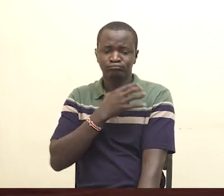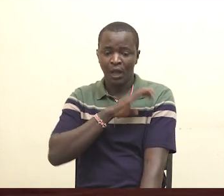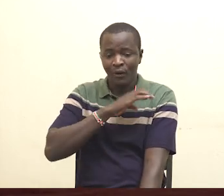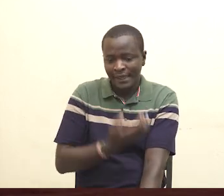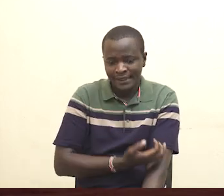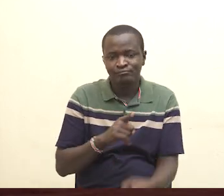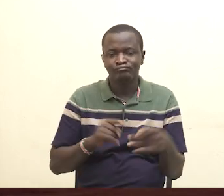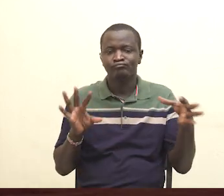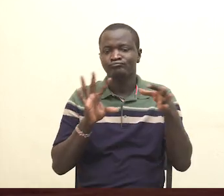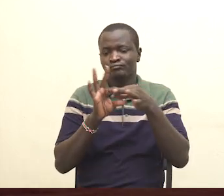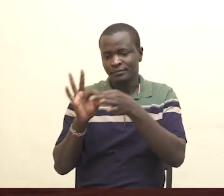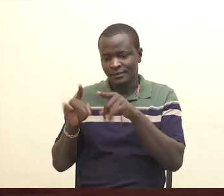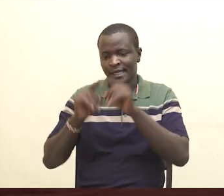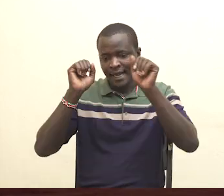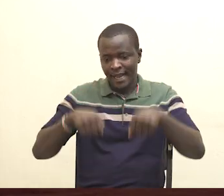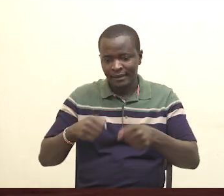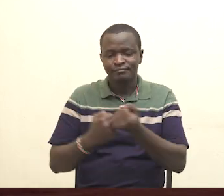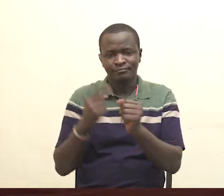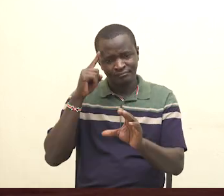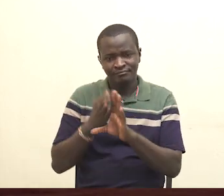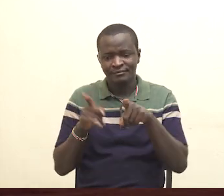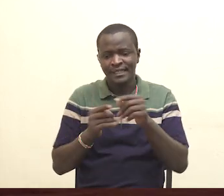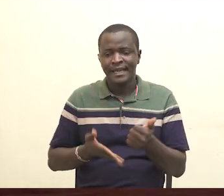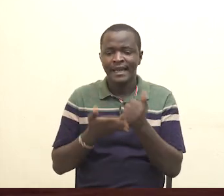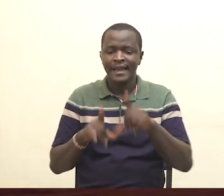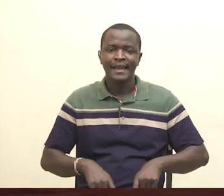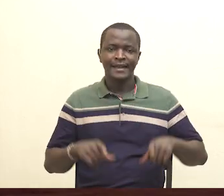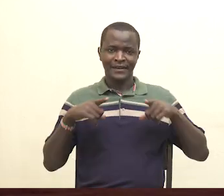the organizations that could be able to rehabilitate him so that he can be able to live